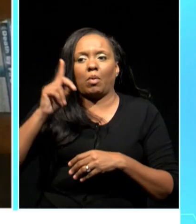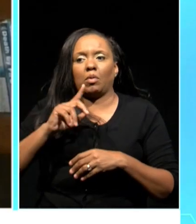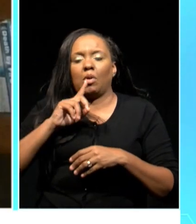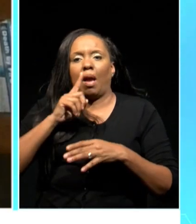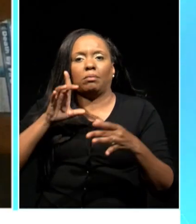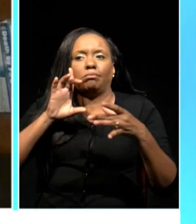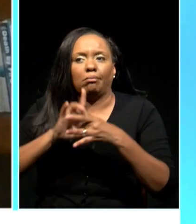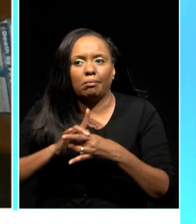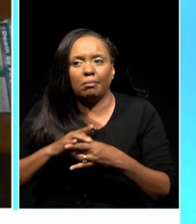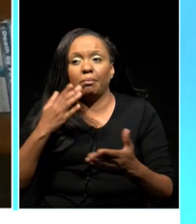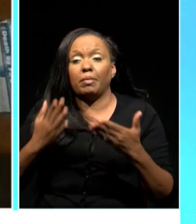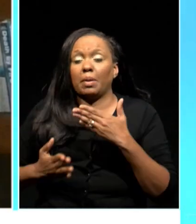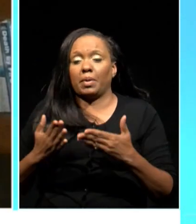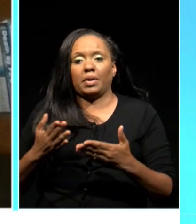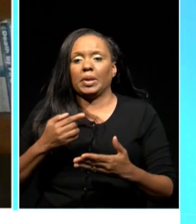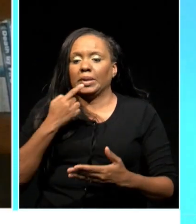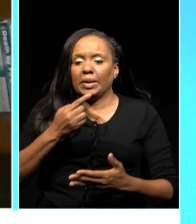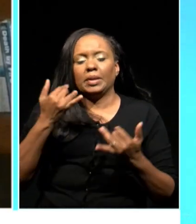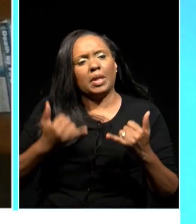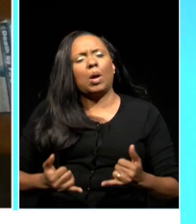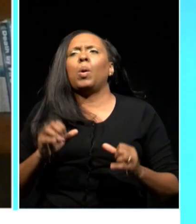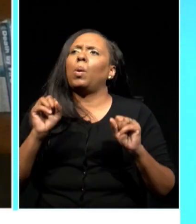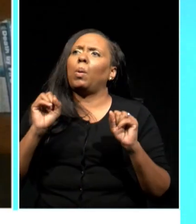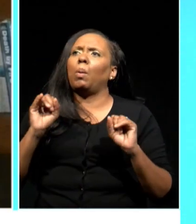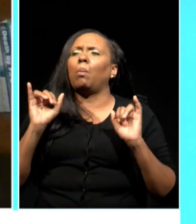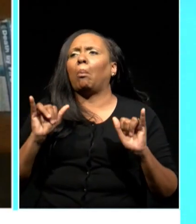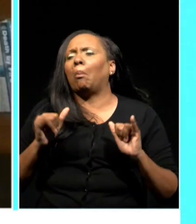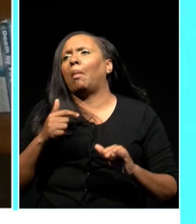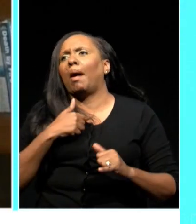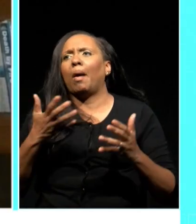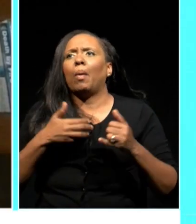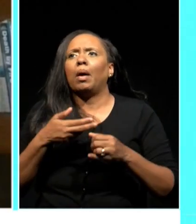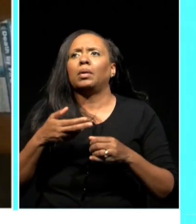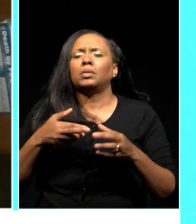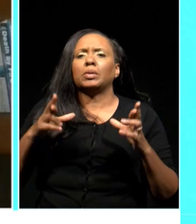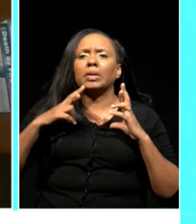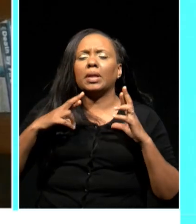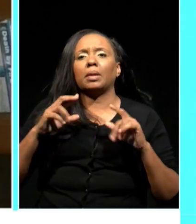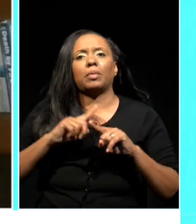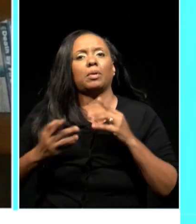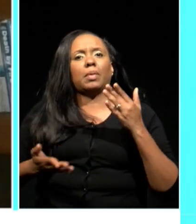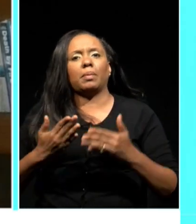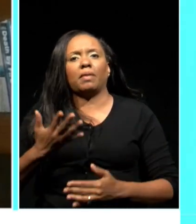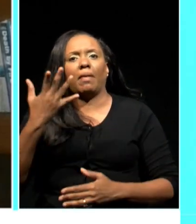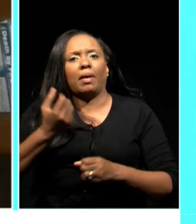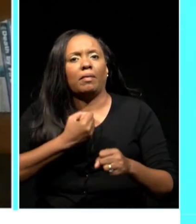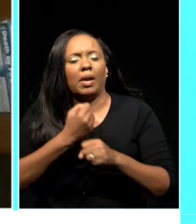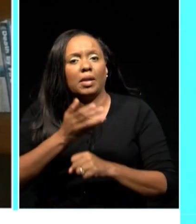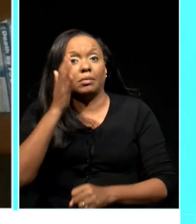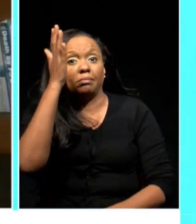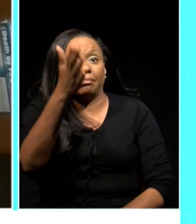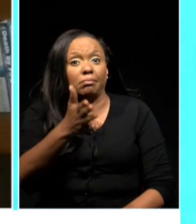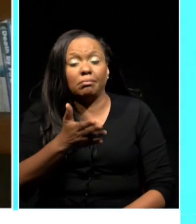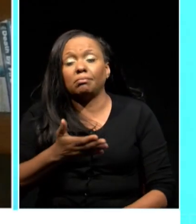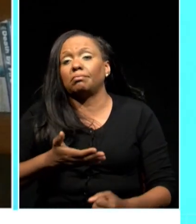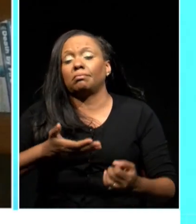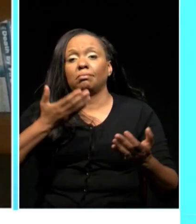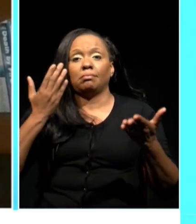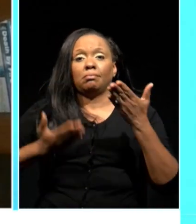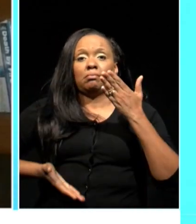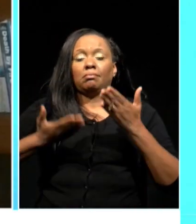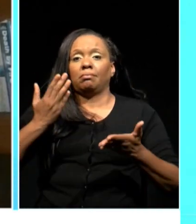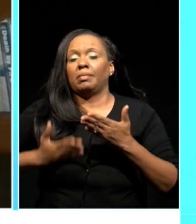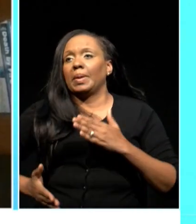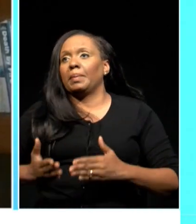it genuinely, but then later on, 5 years, 6 years down the road, then the circumstances might mean you might not have to, or you might not be compelled